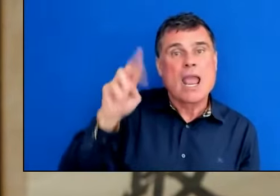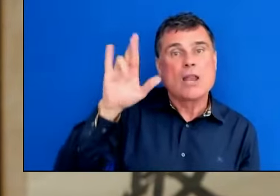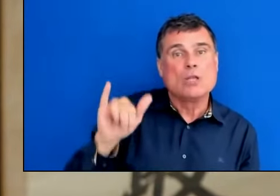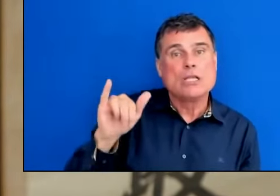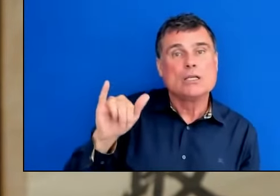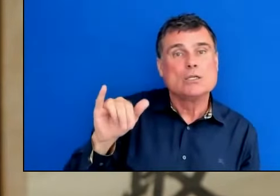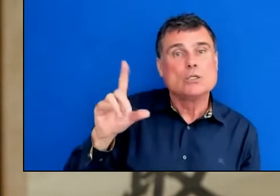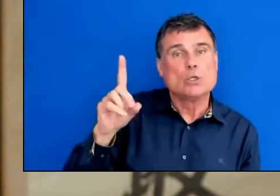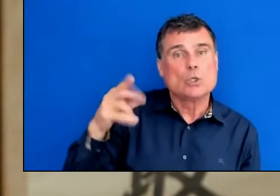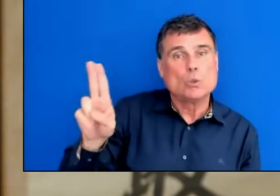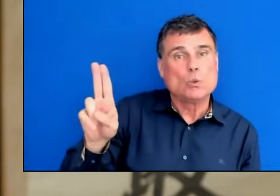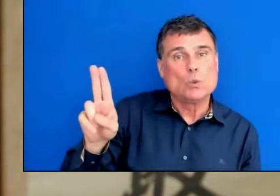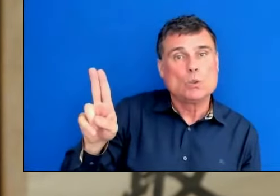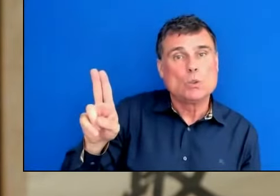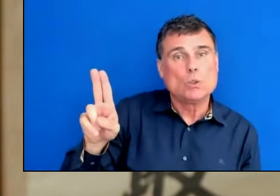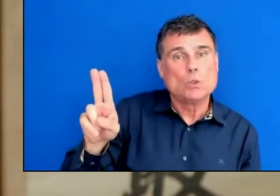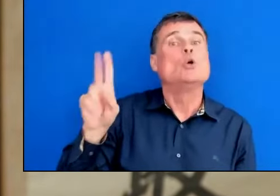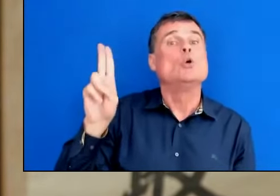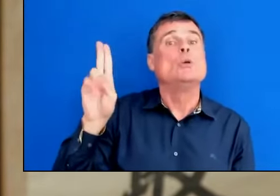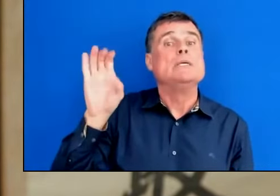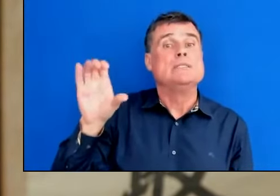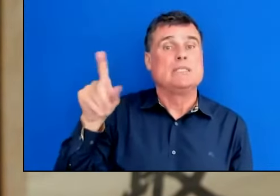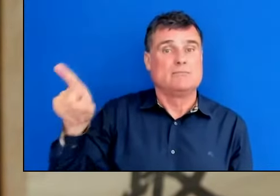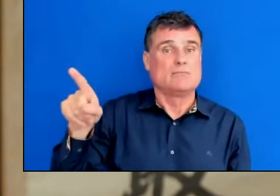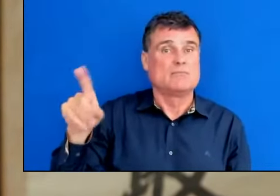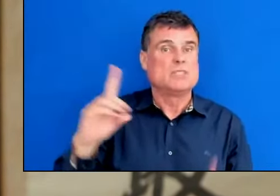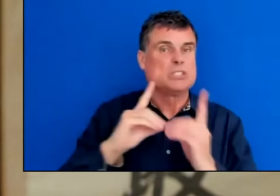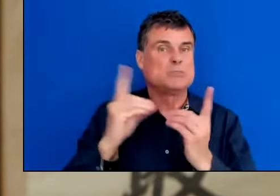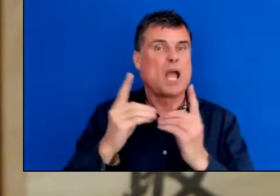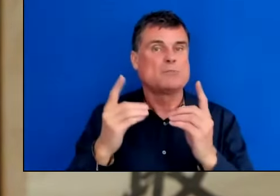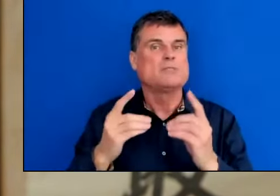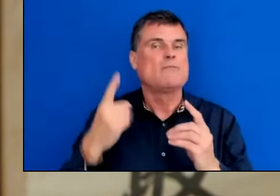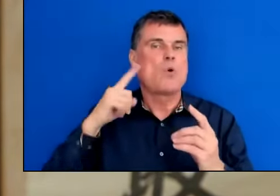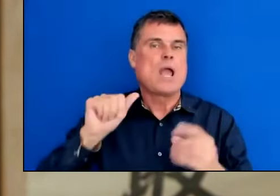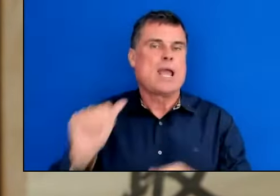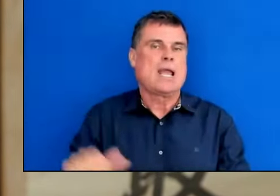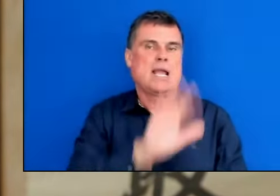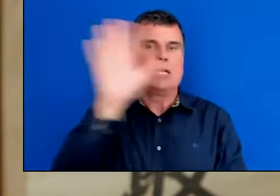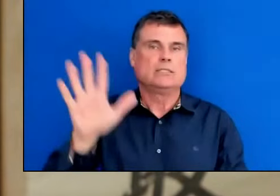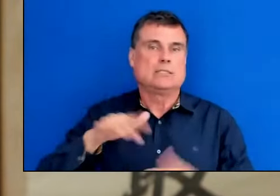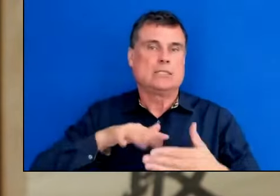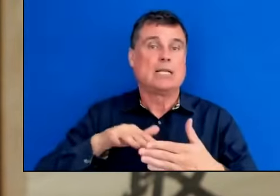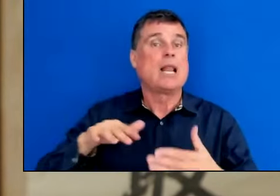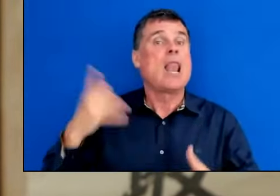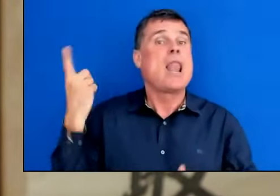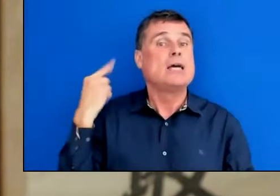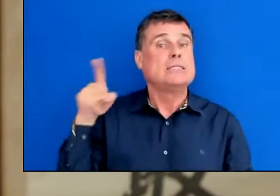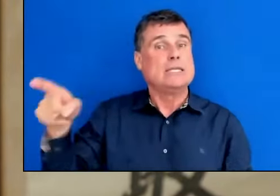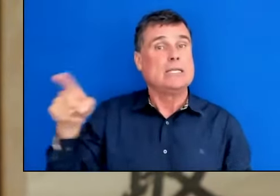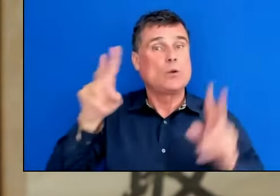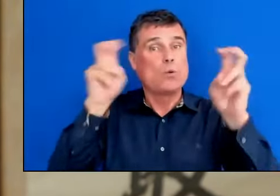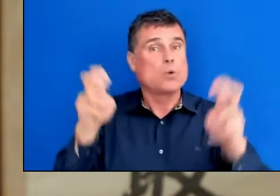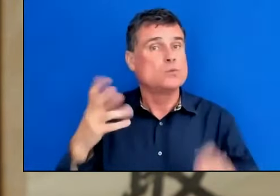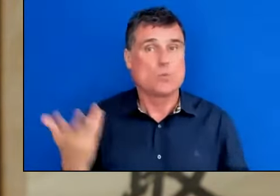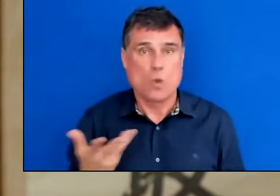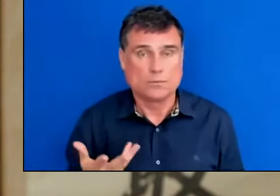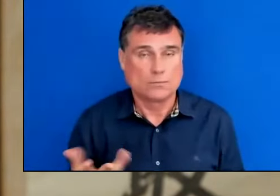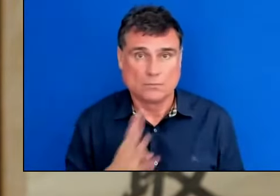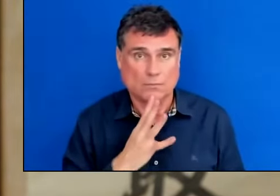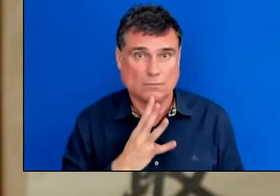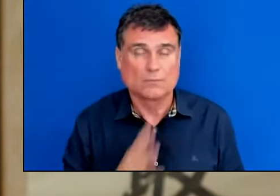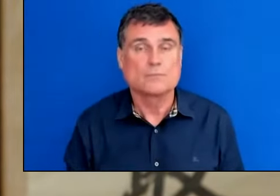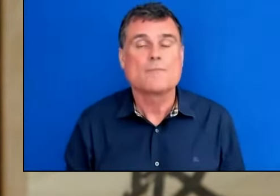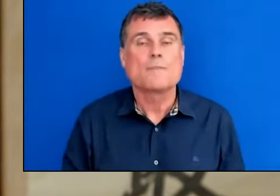the Department of Asian Studies at UBC, and he was quoted last year as saying that